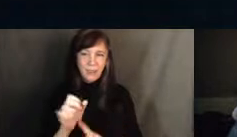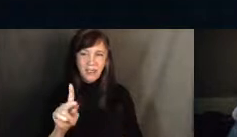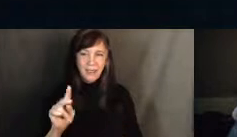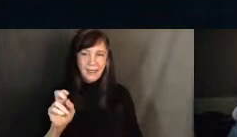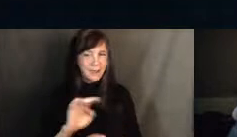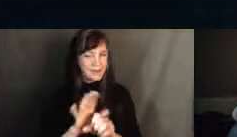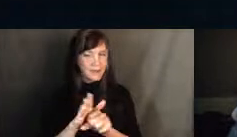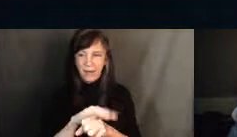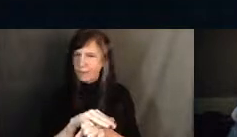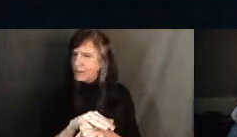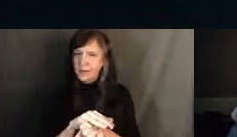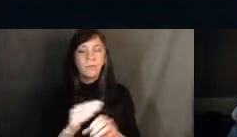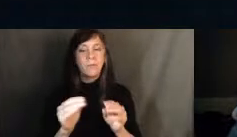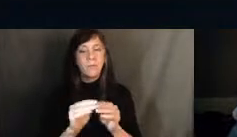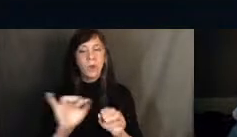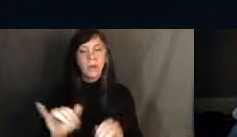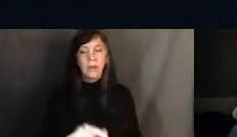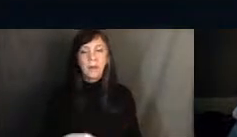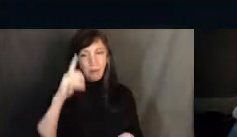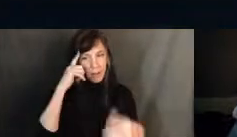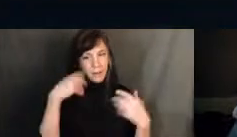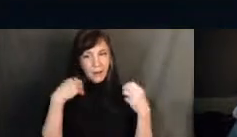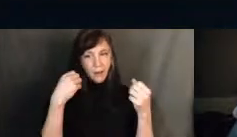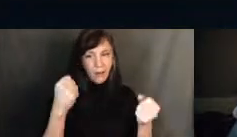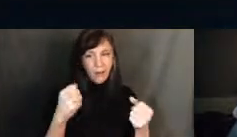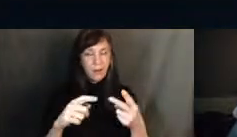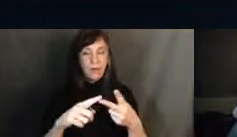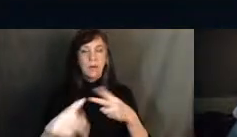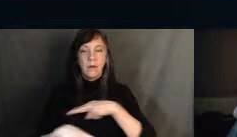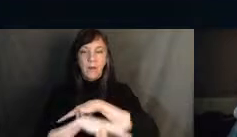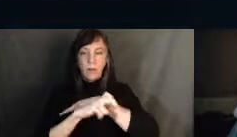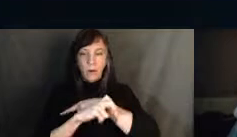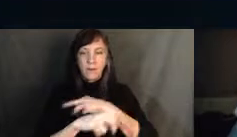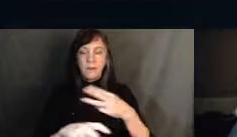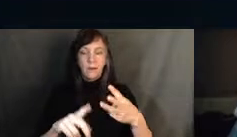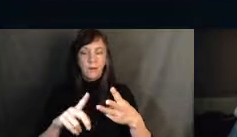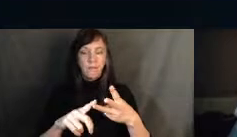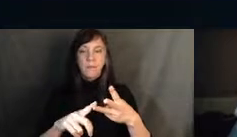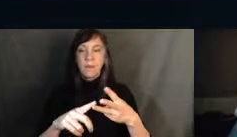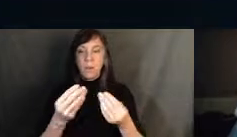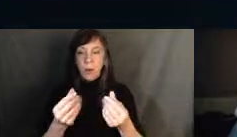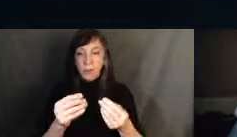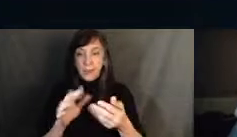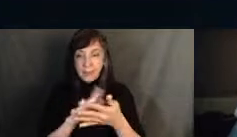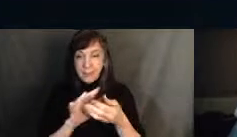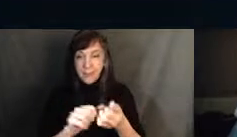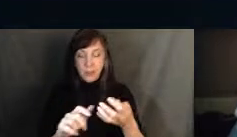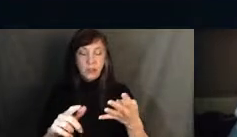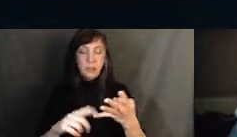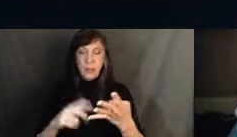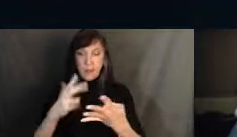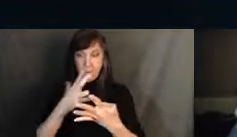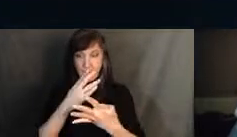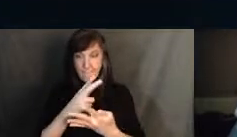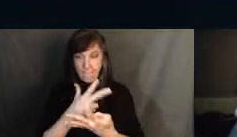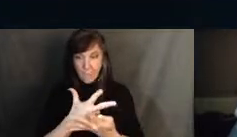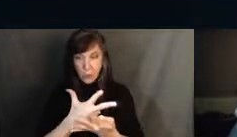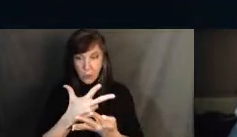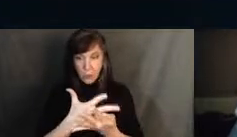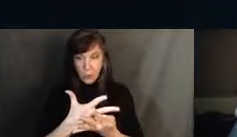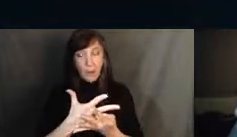um, theft, property damage, and parking. Okay. But there is potential for,